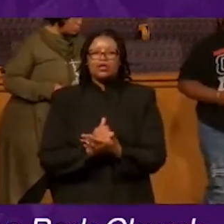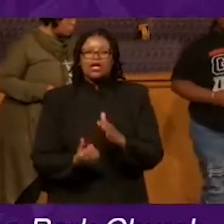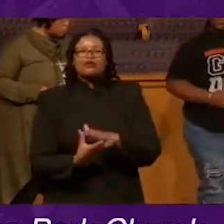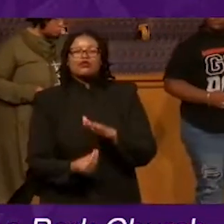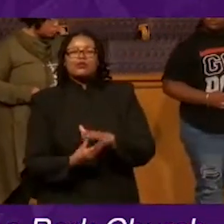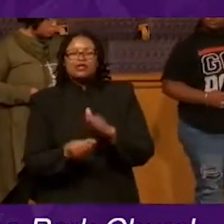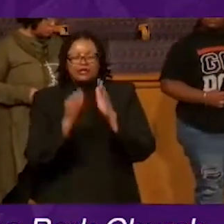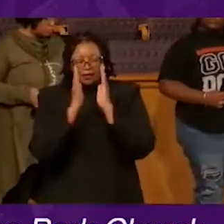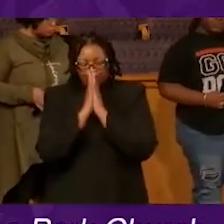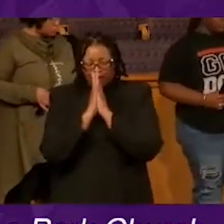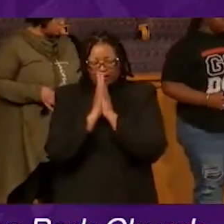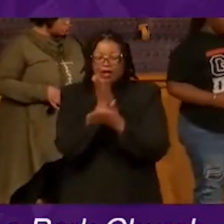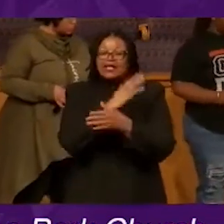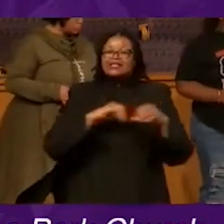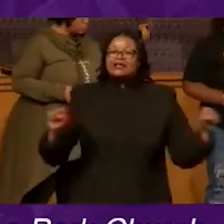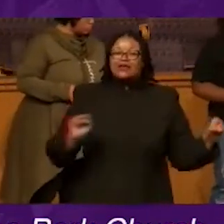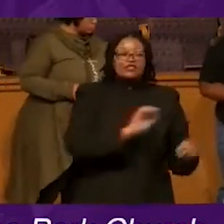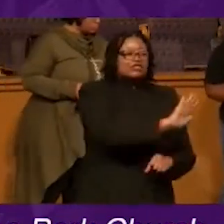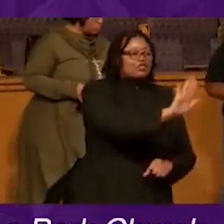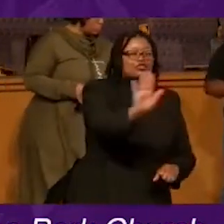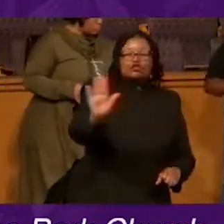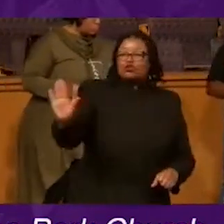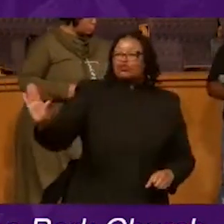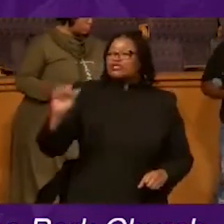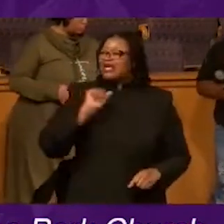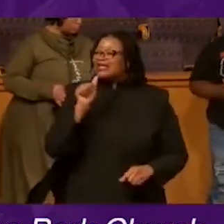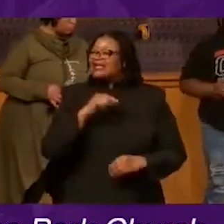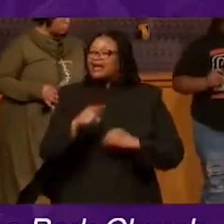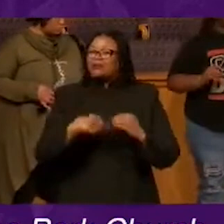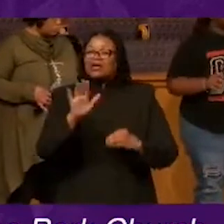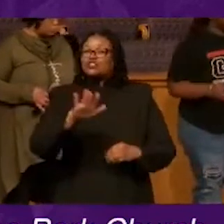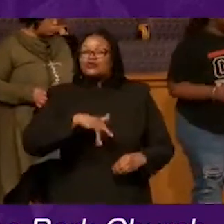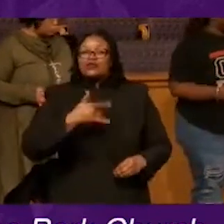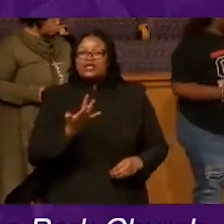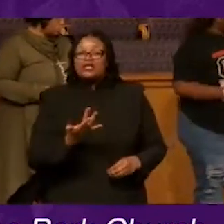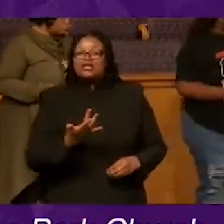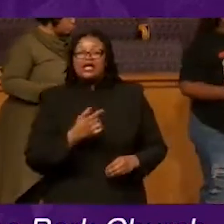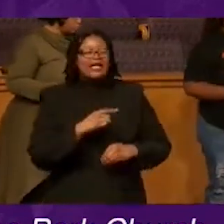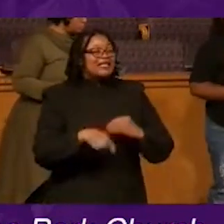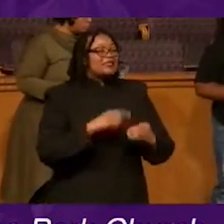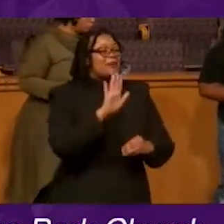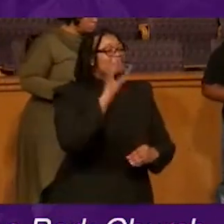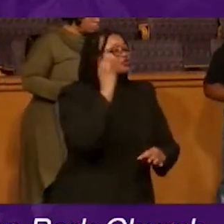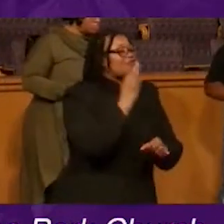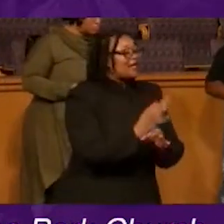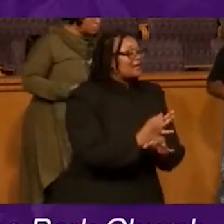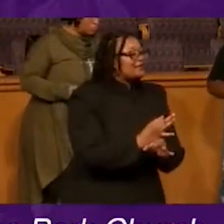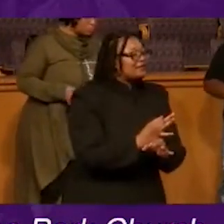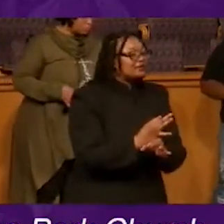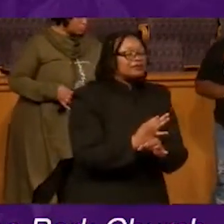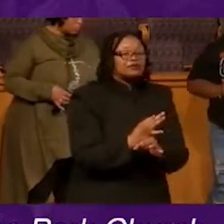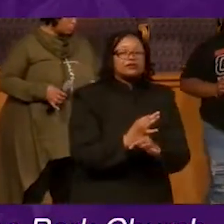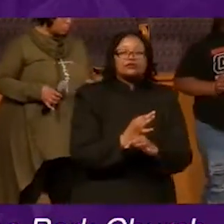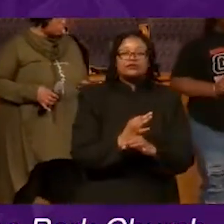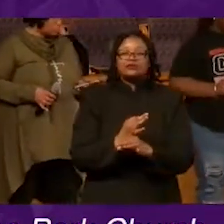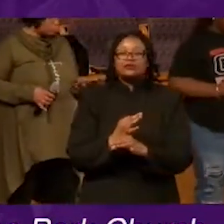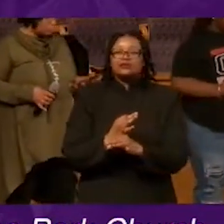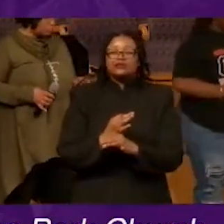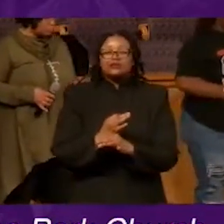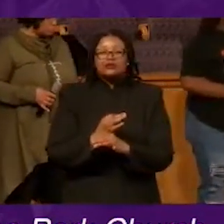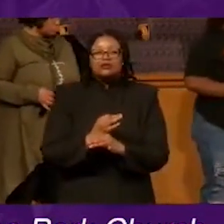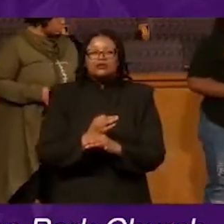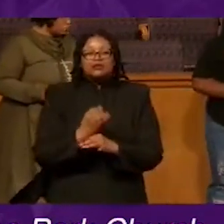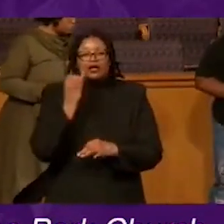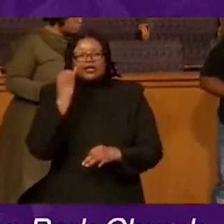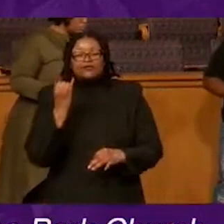prayer, salvation is yours. It's not a matter of your feeling. It's a matter of your faith. If you did pray that prayer